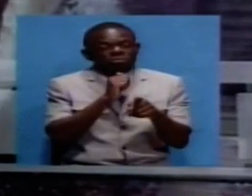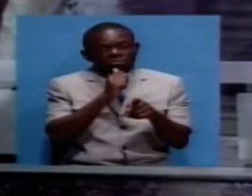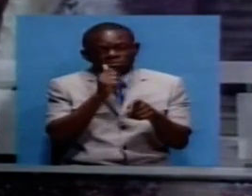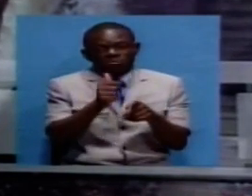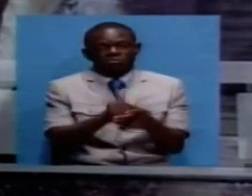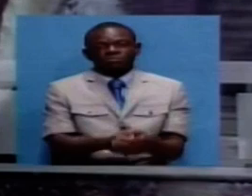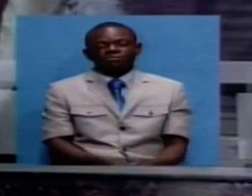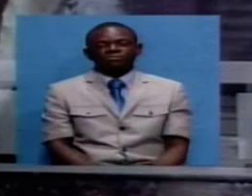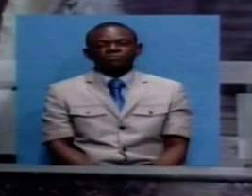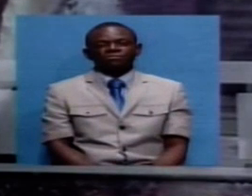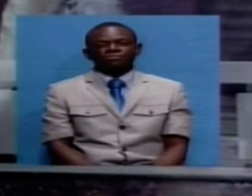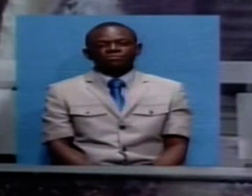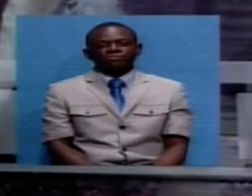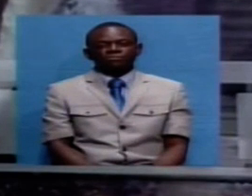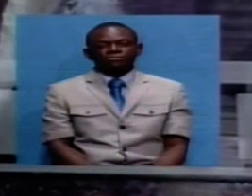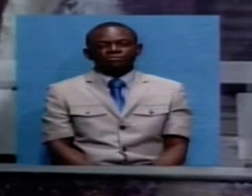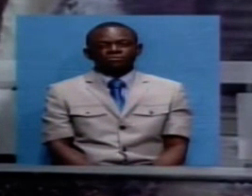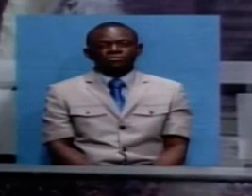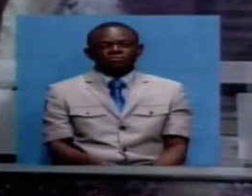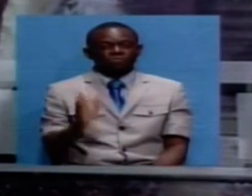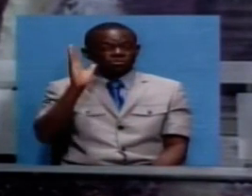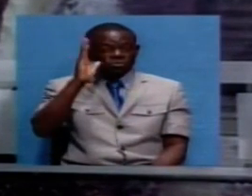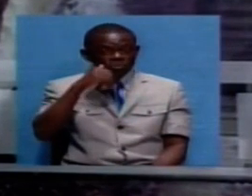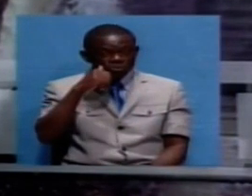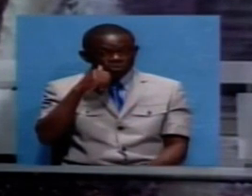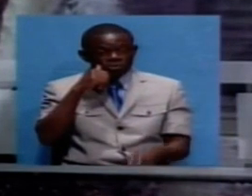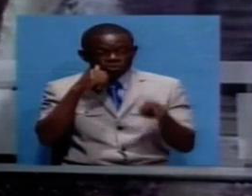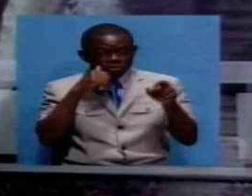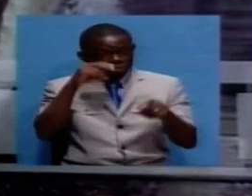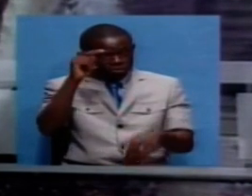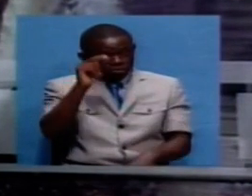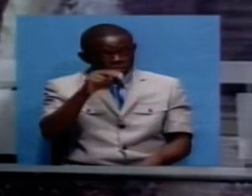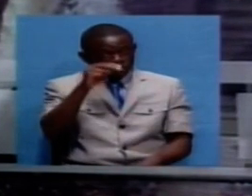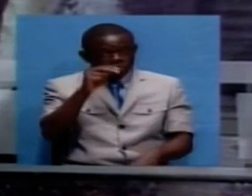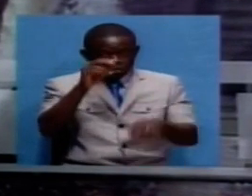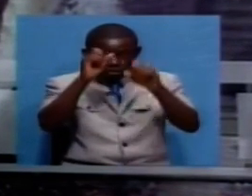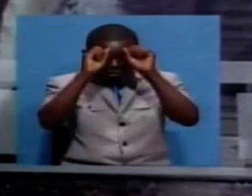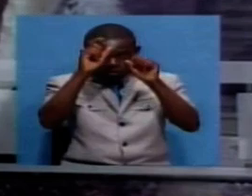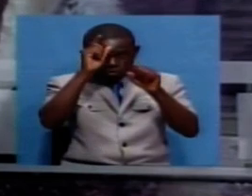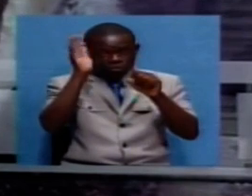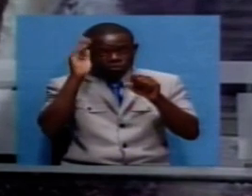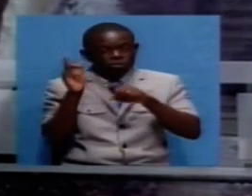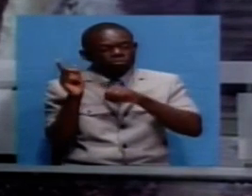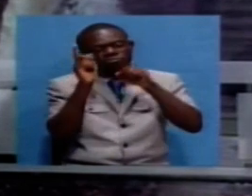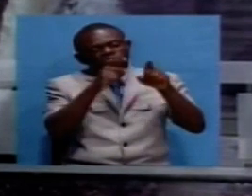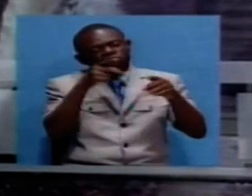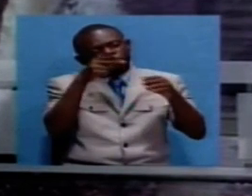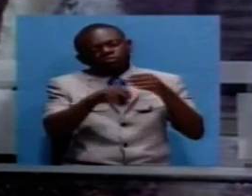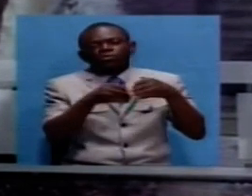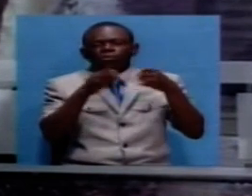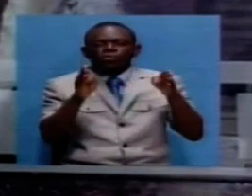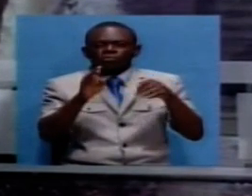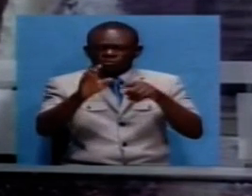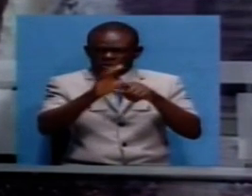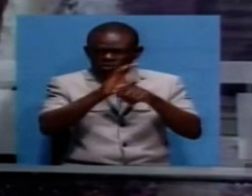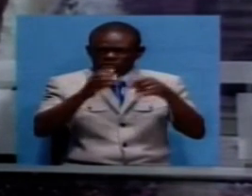President Edgar Lungu is tomorrow expected in Ndola to commission a copper cable manufacturing plant in Masaiti district.